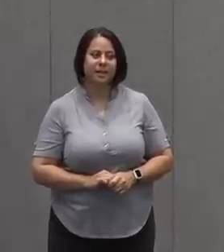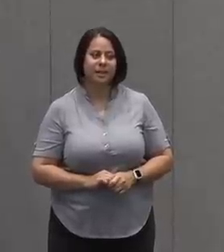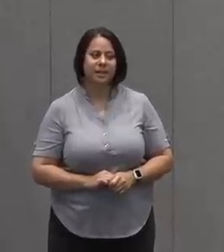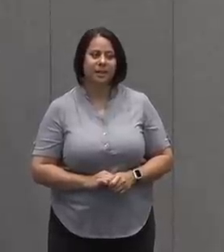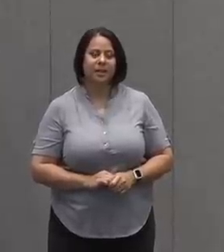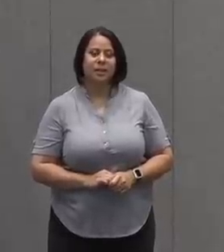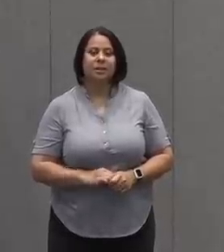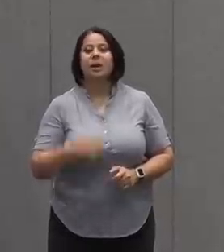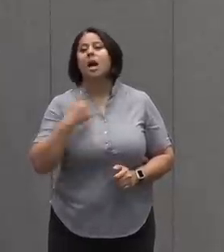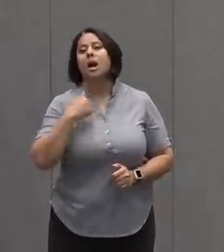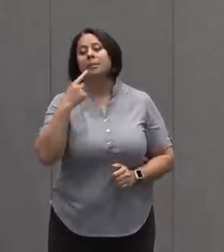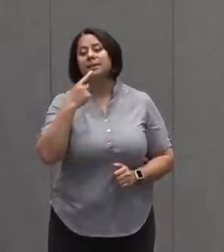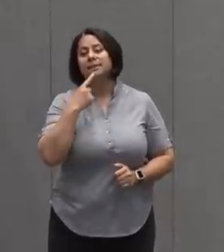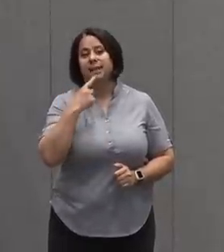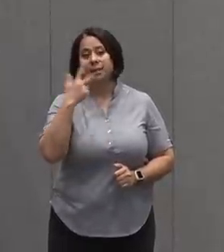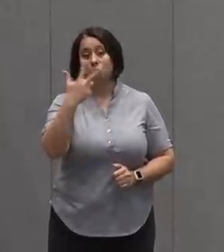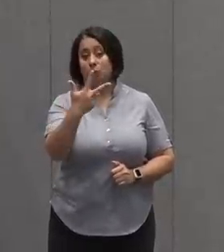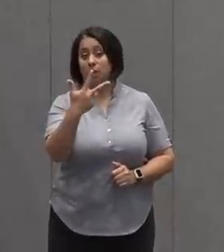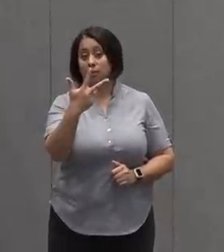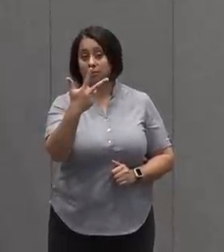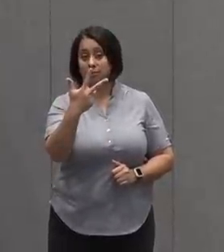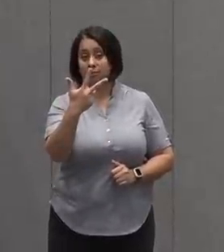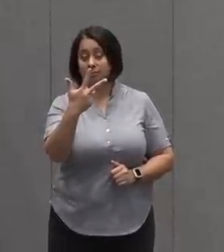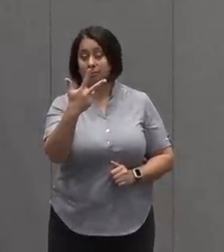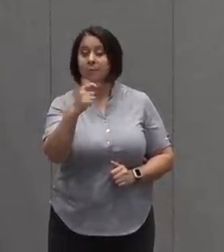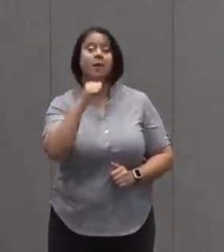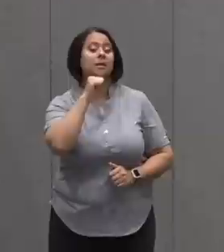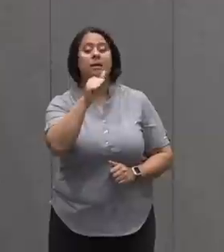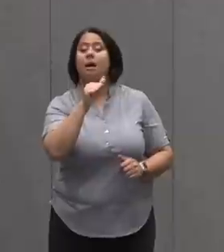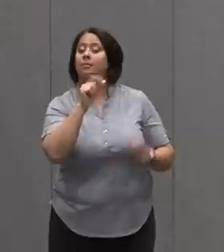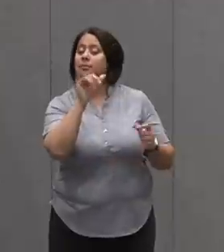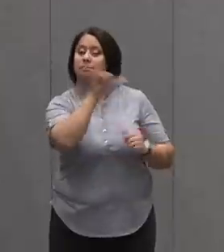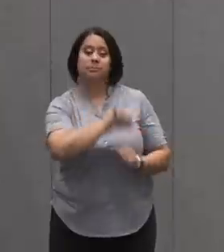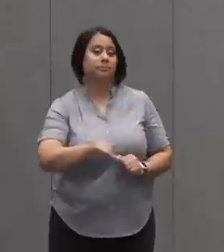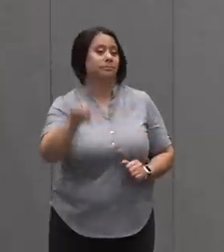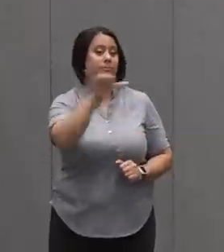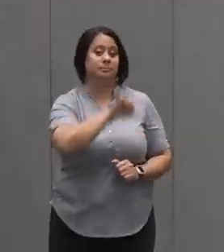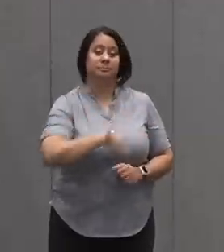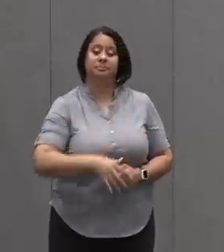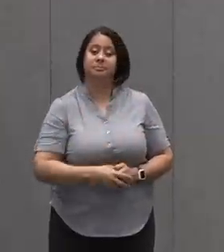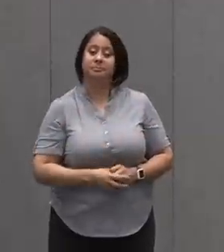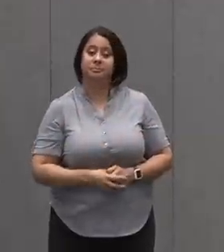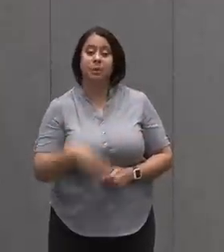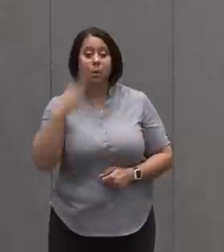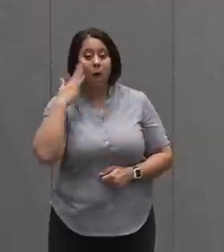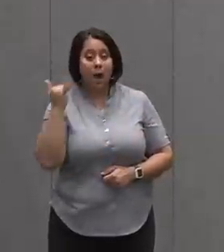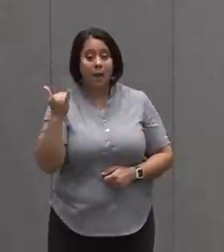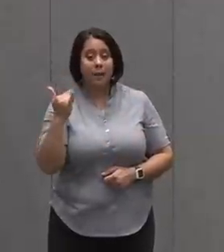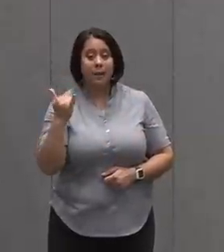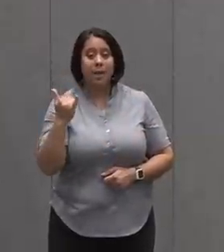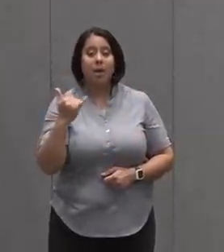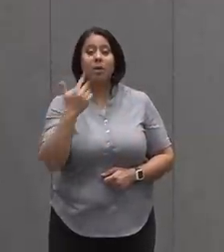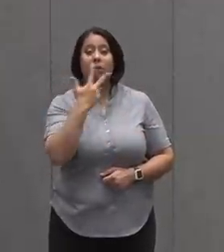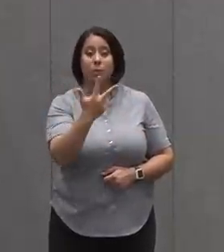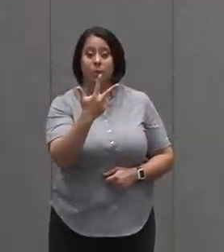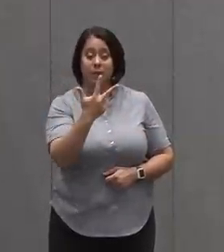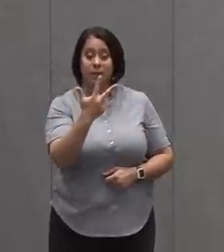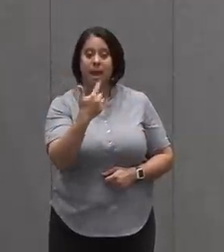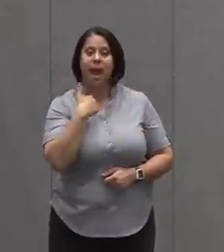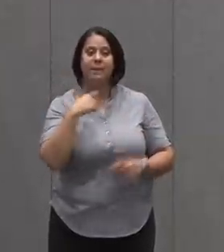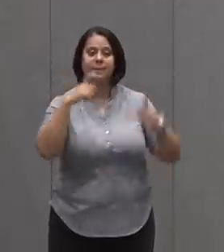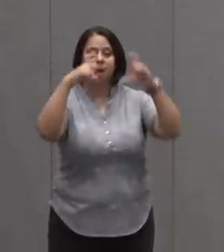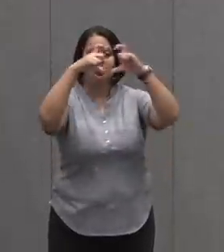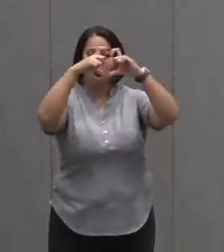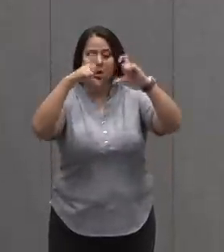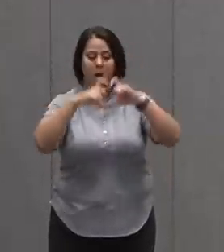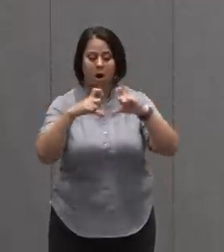I'm going to say 3 doesn't belong because 3 has 3 hearts straight in a row